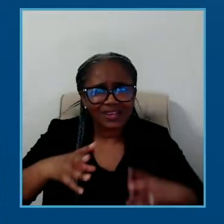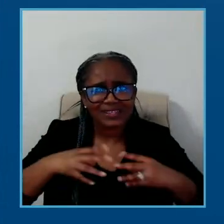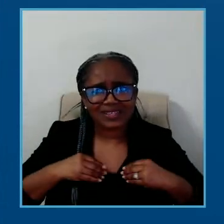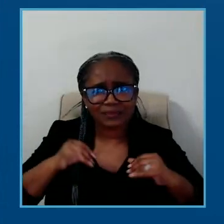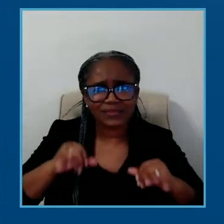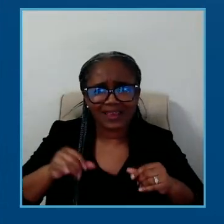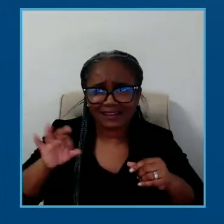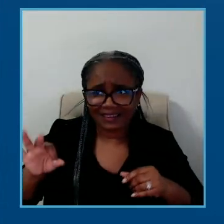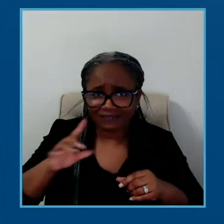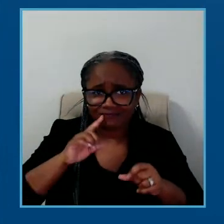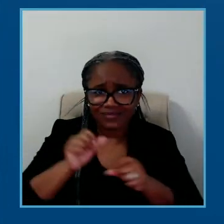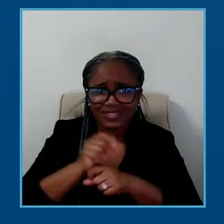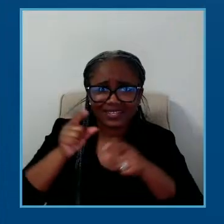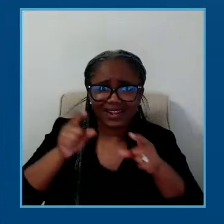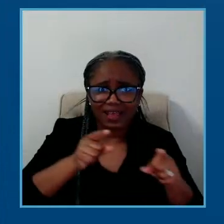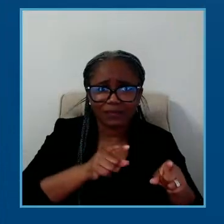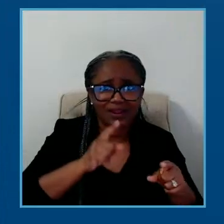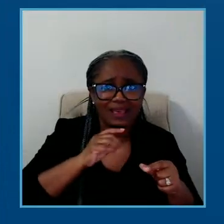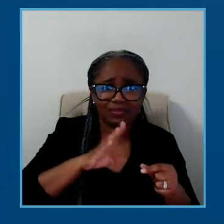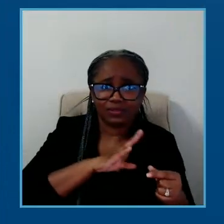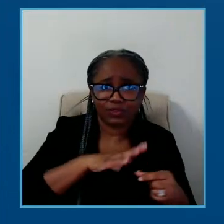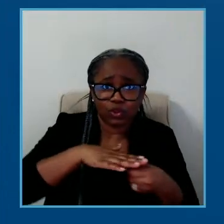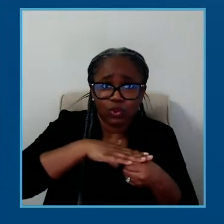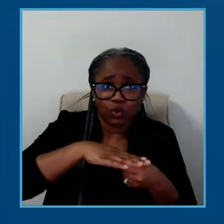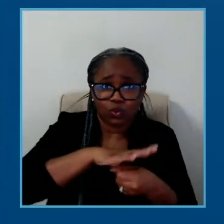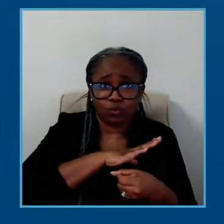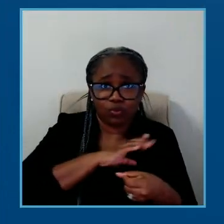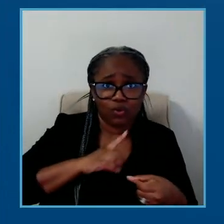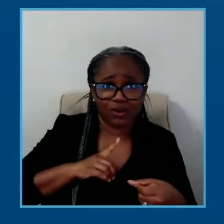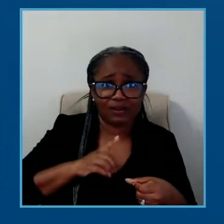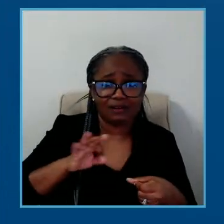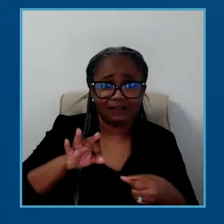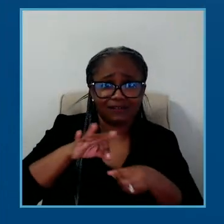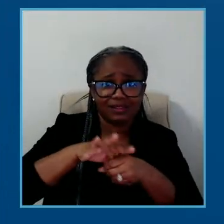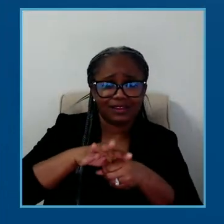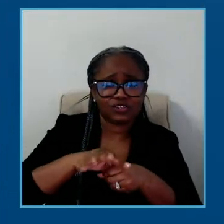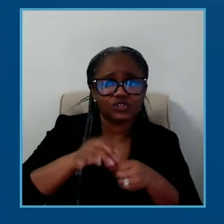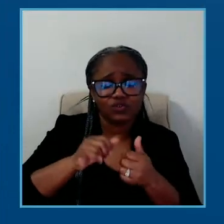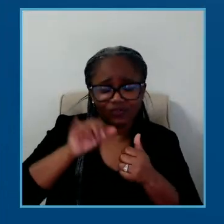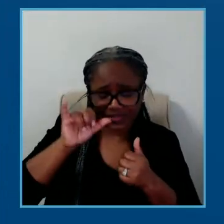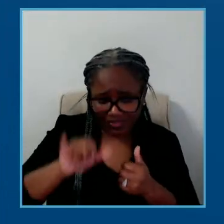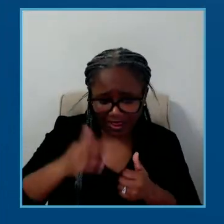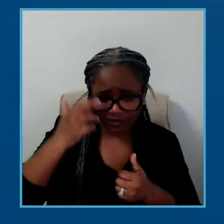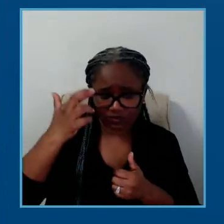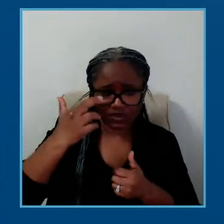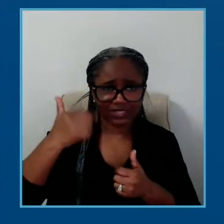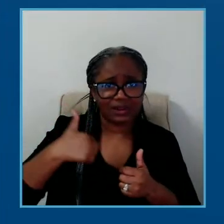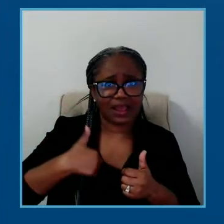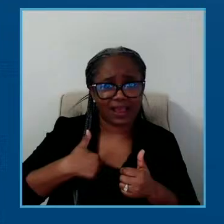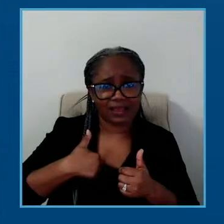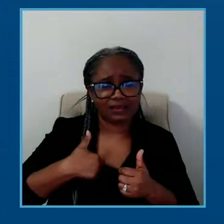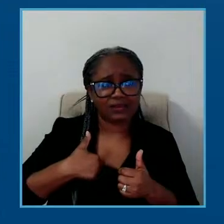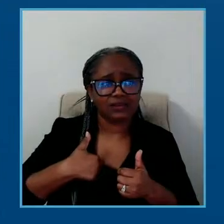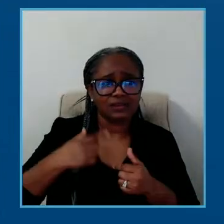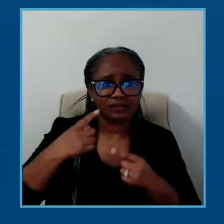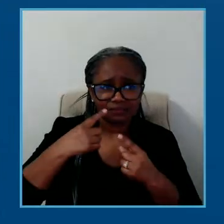is for that reason and many others that I oppose this resolution. I yield. Thank